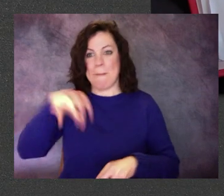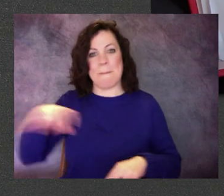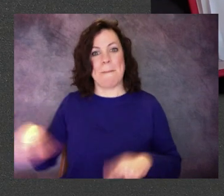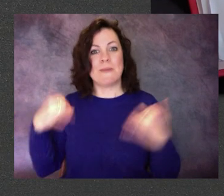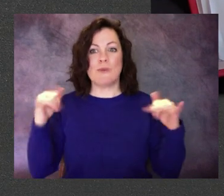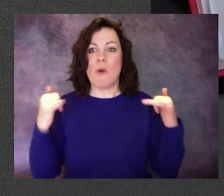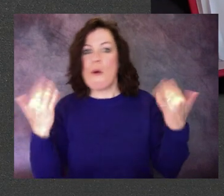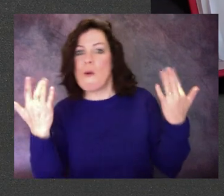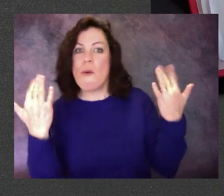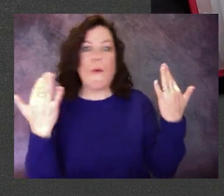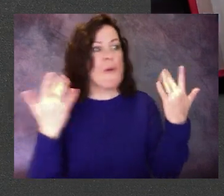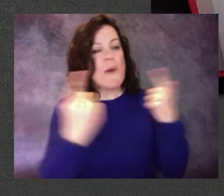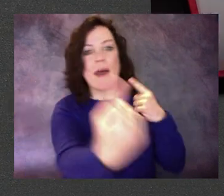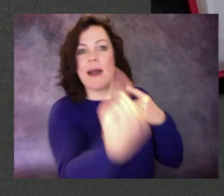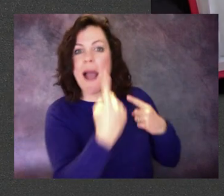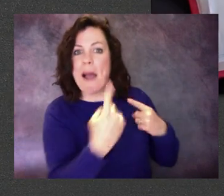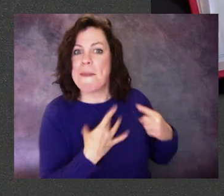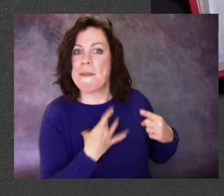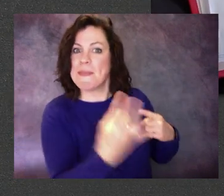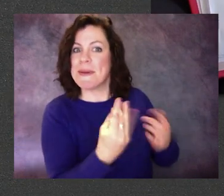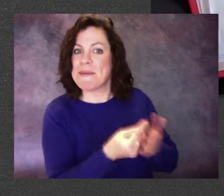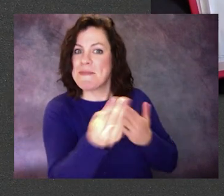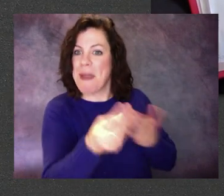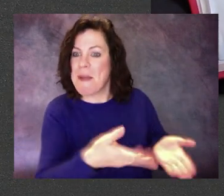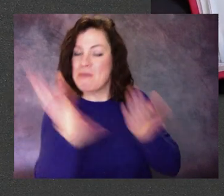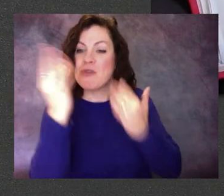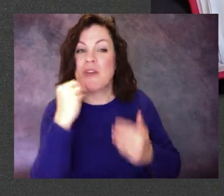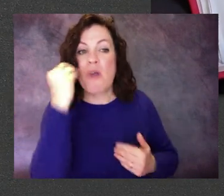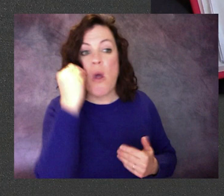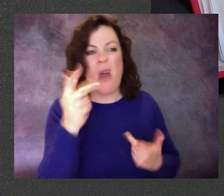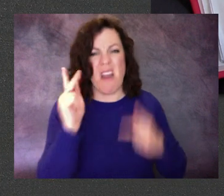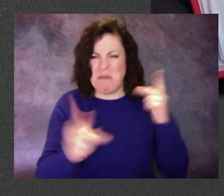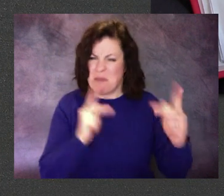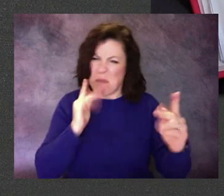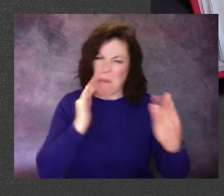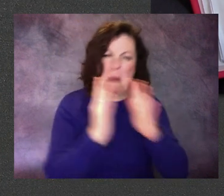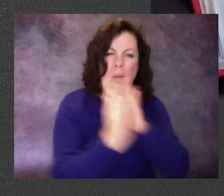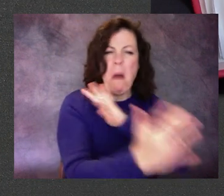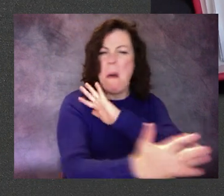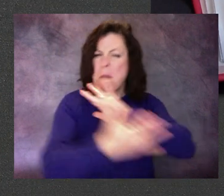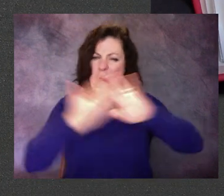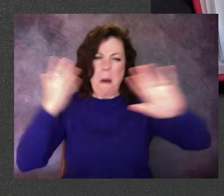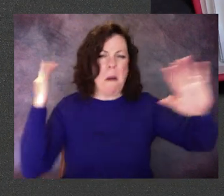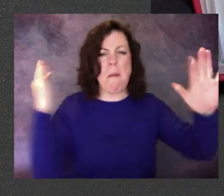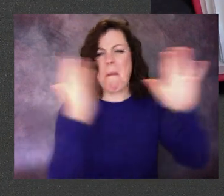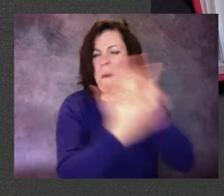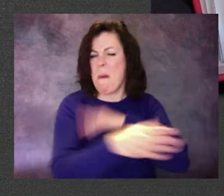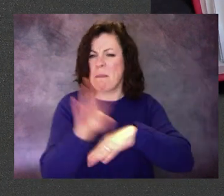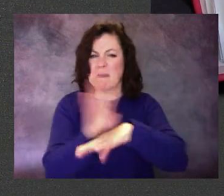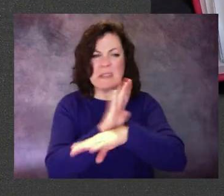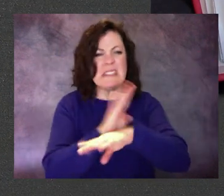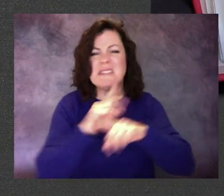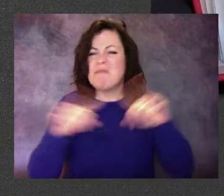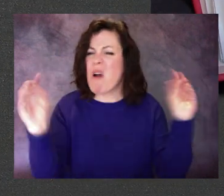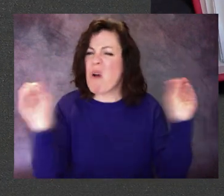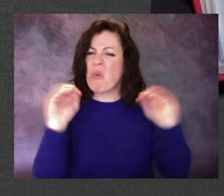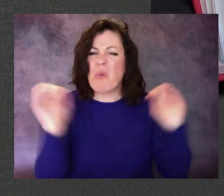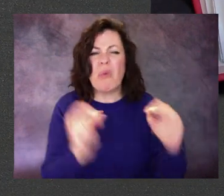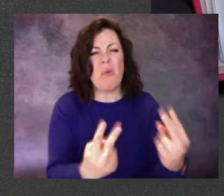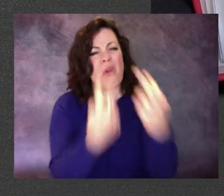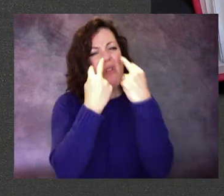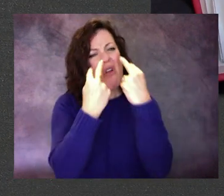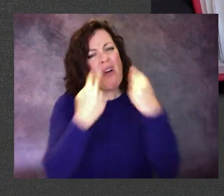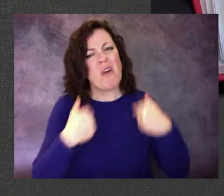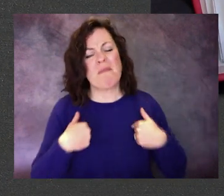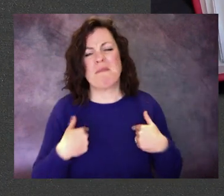along and take him home. The store was always filled with shoppers buying all sorts of things, but no one ever seemed to want a small